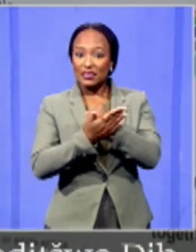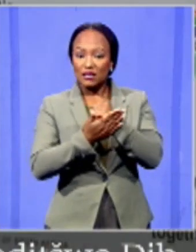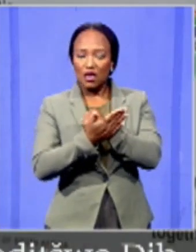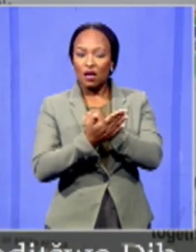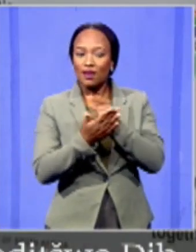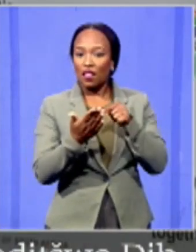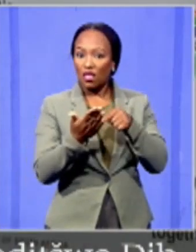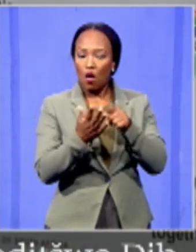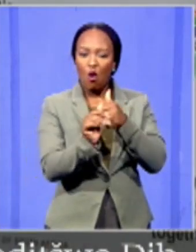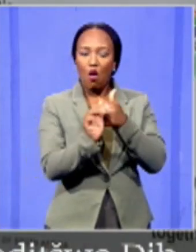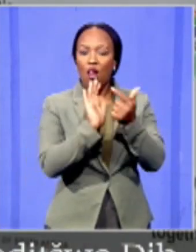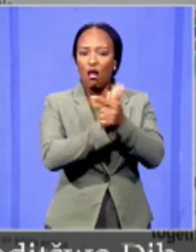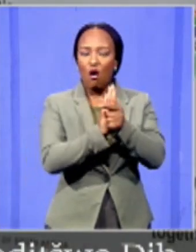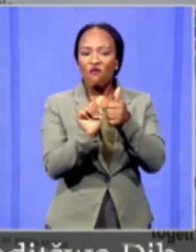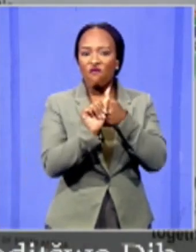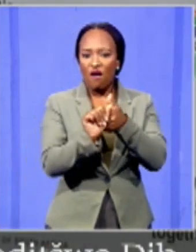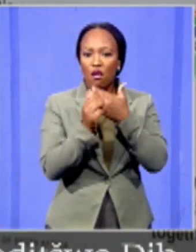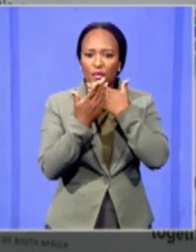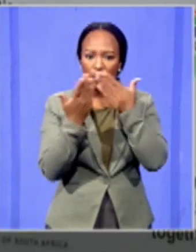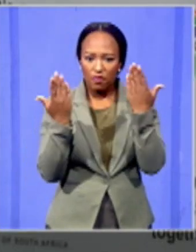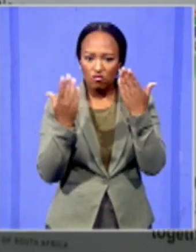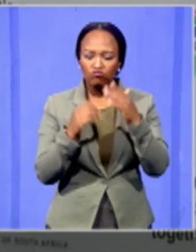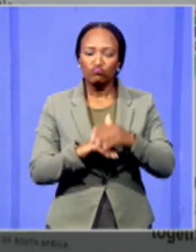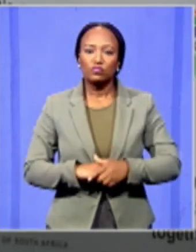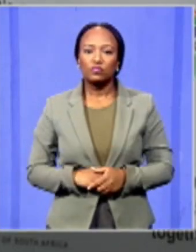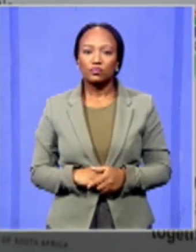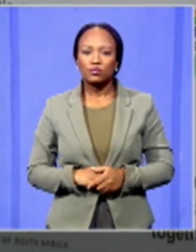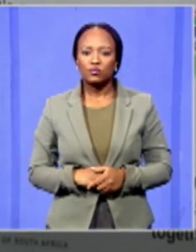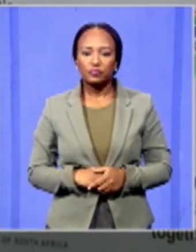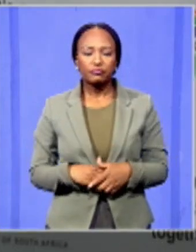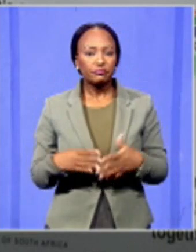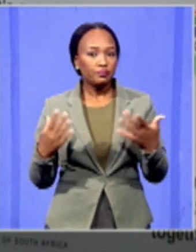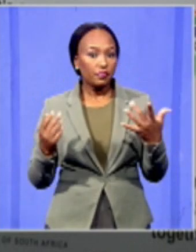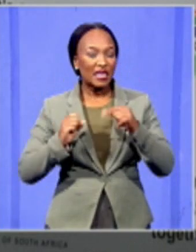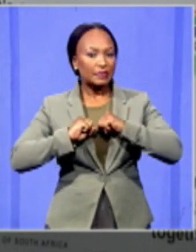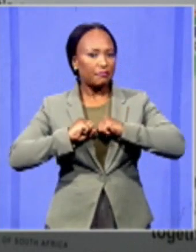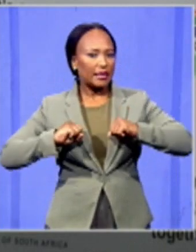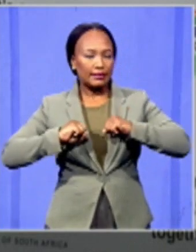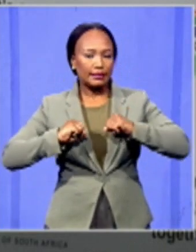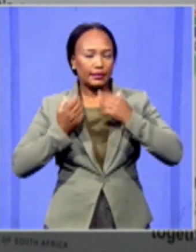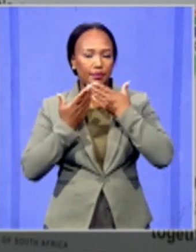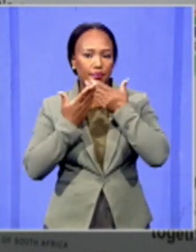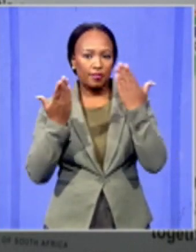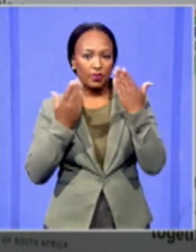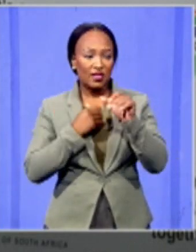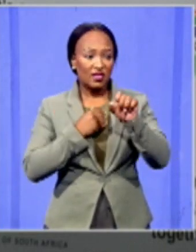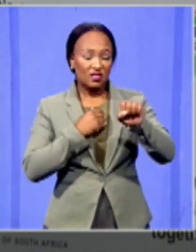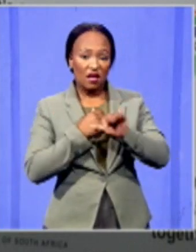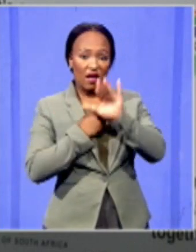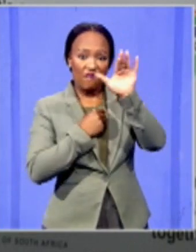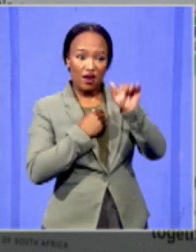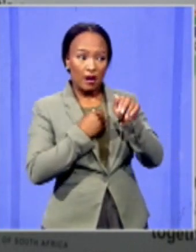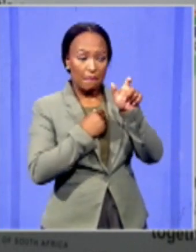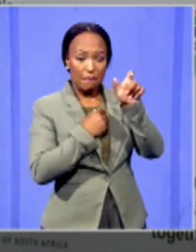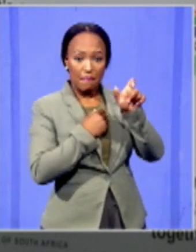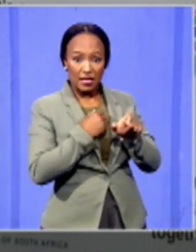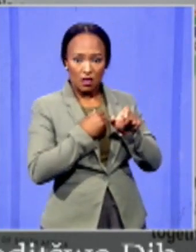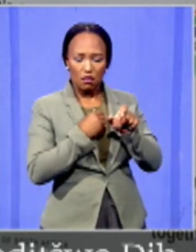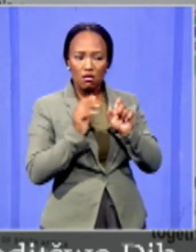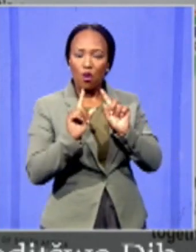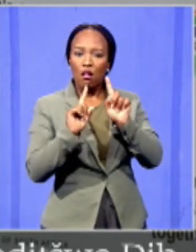molao. Fronting will not have a space because for a South African who will register for